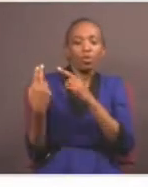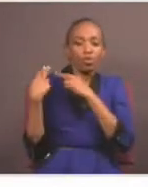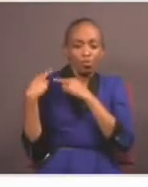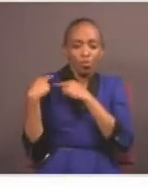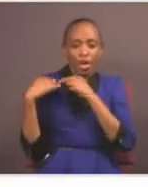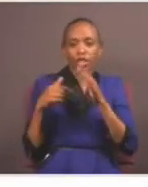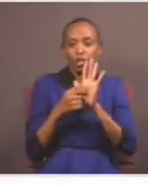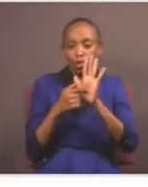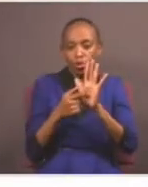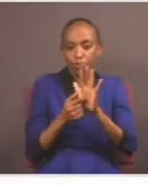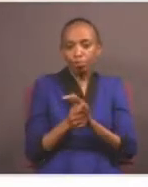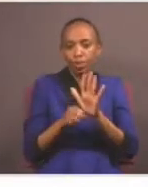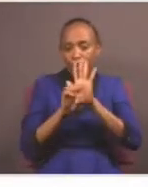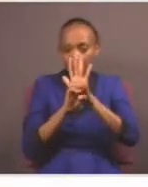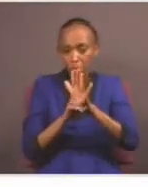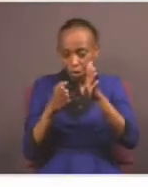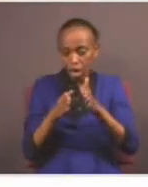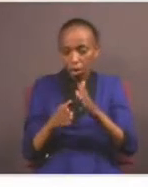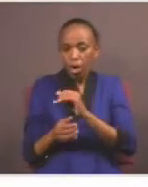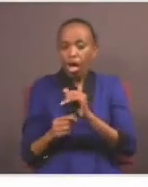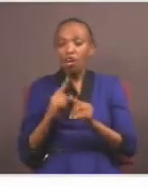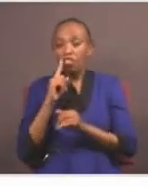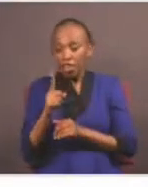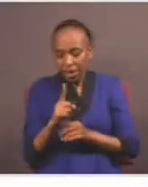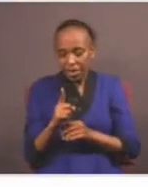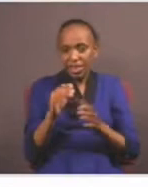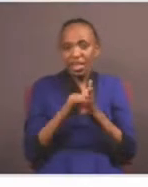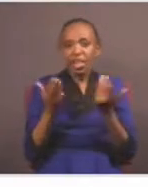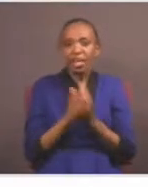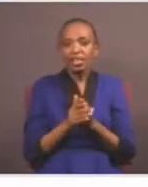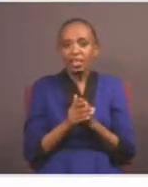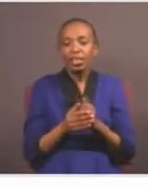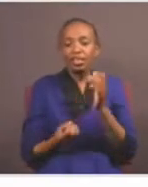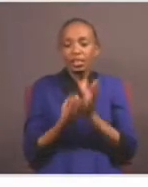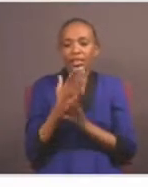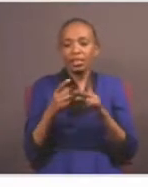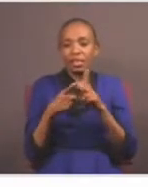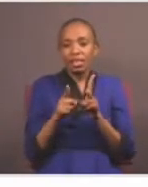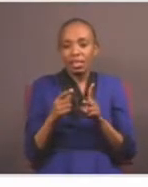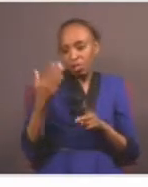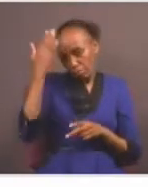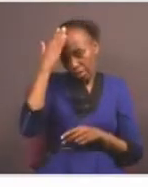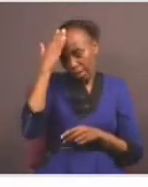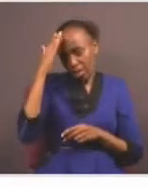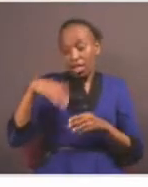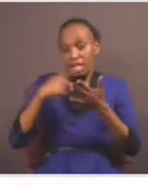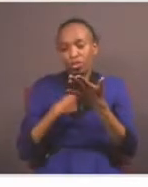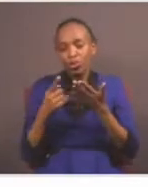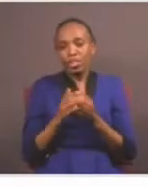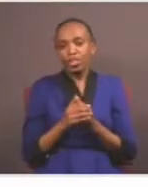example. So I've directed that commencing Monday next